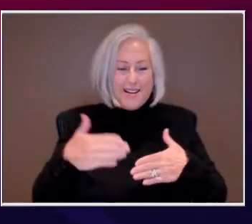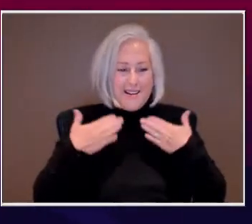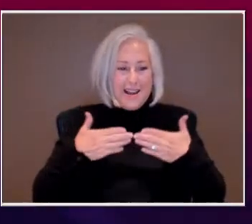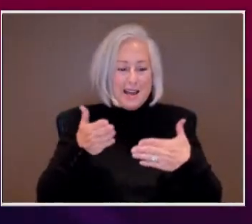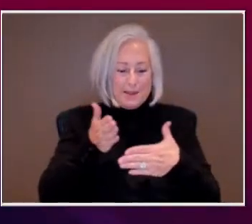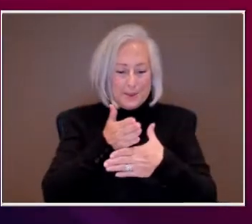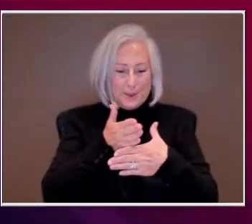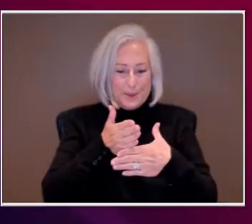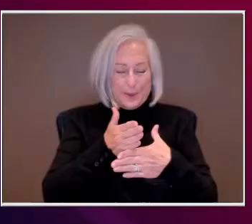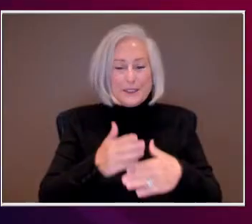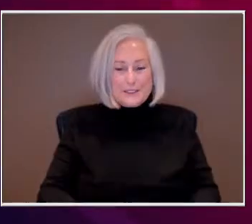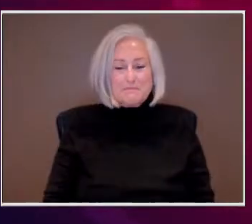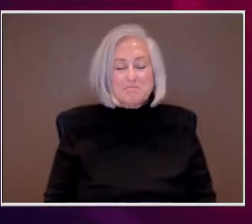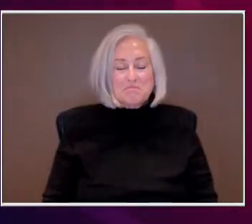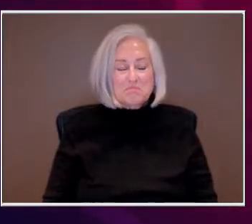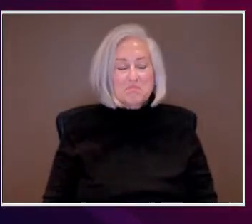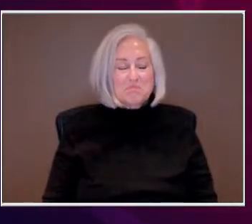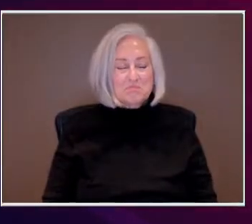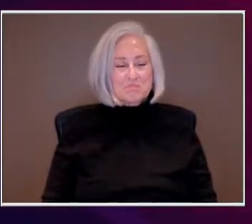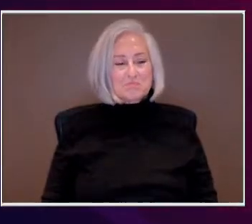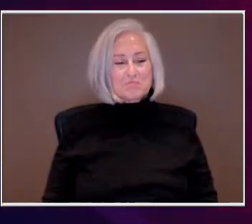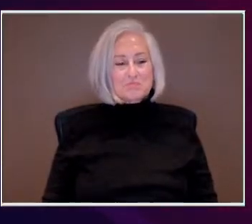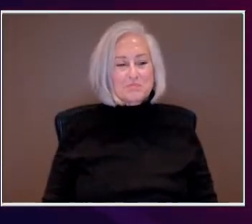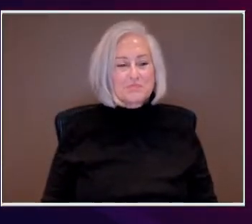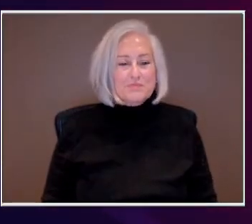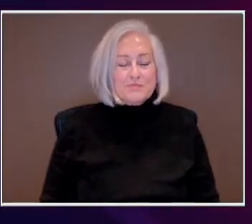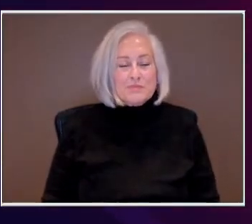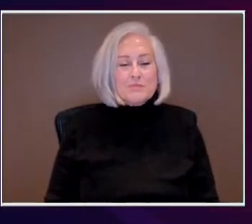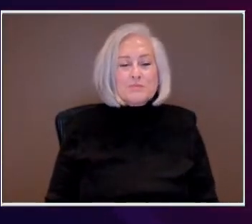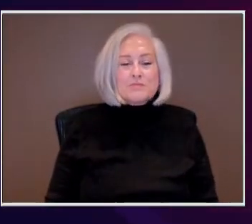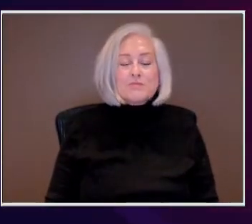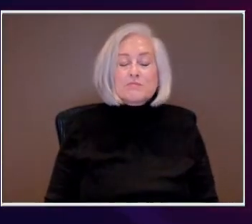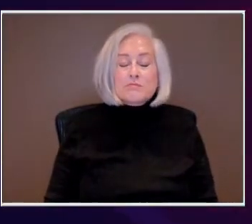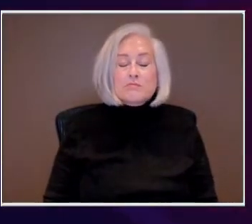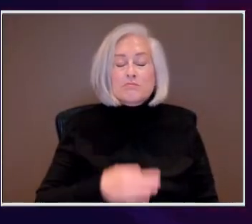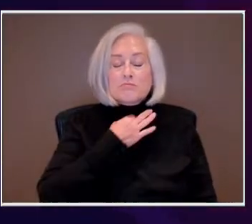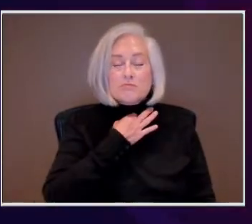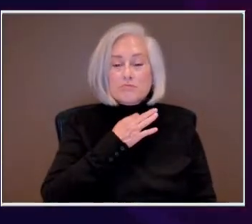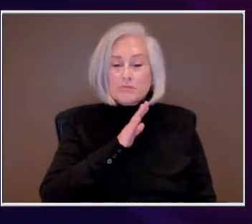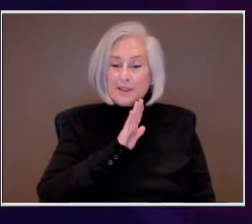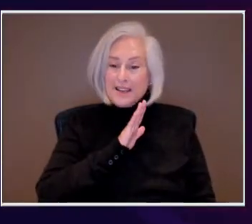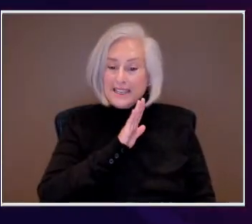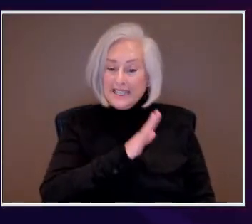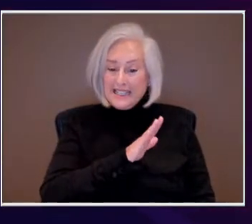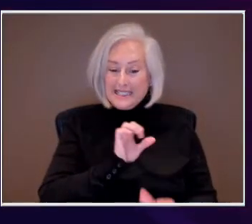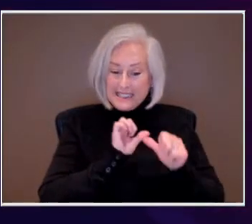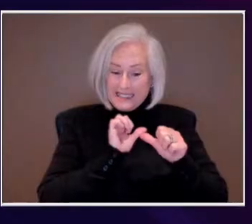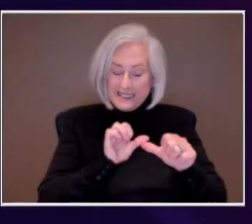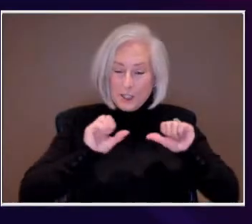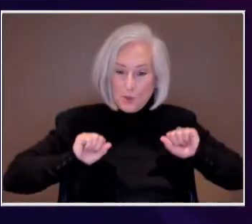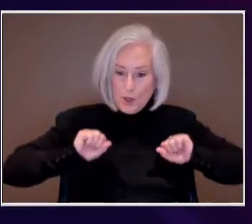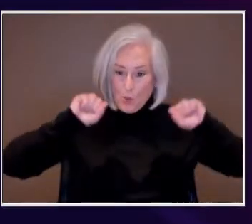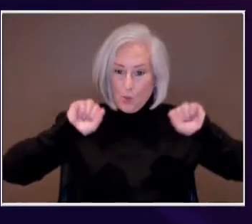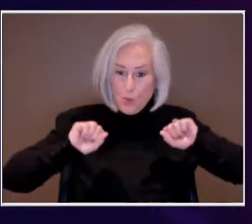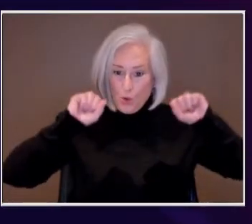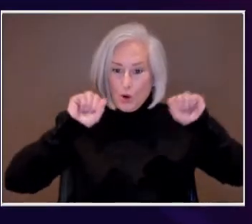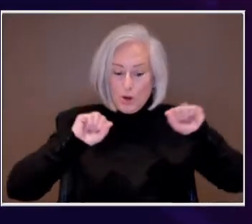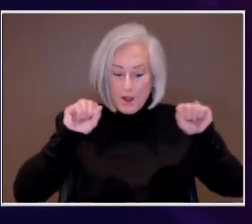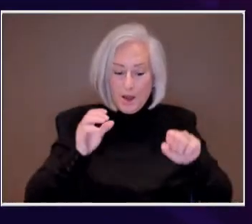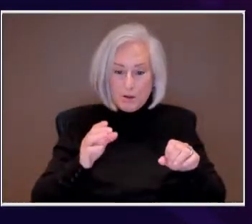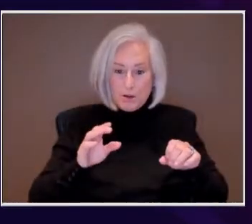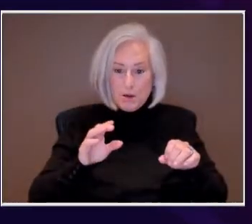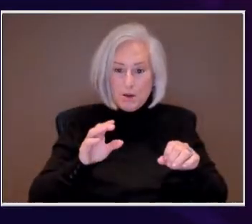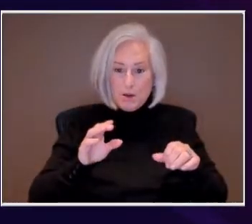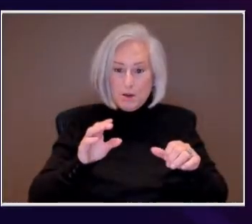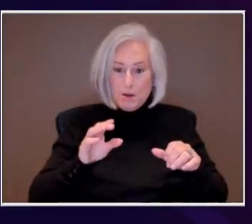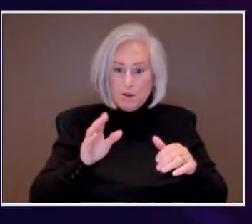but healthy enough to require a heart transplant. Did his diligence with continuing to work out in between that time have a lot